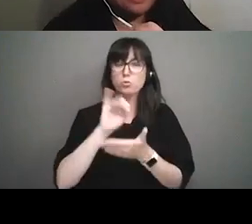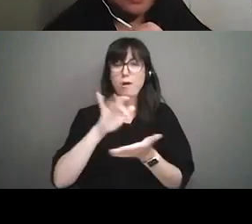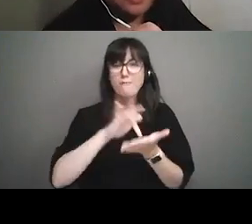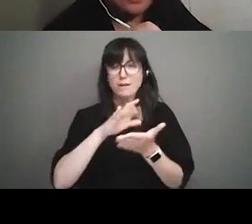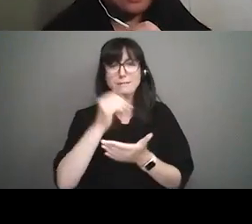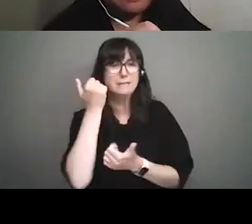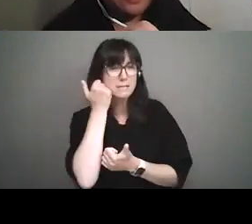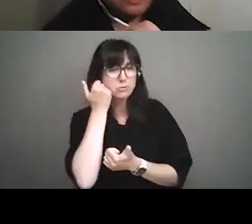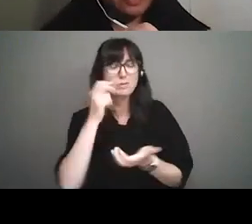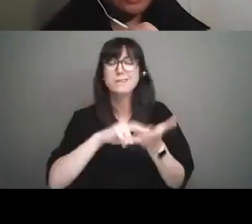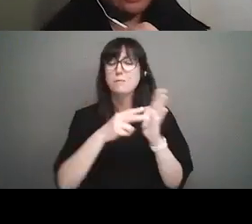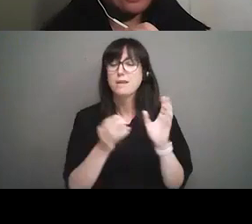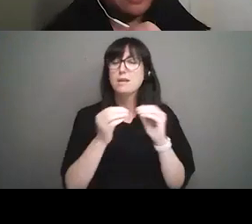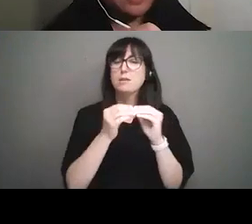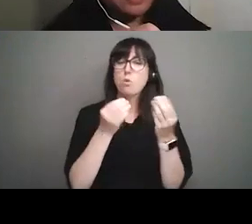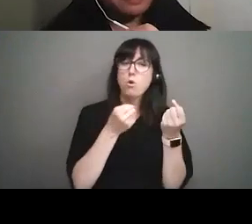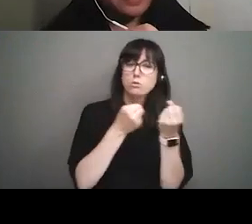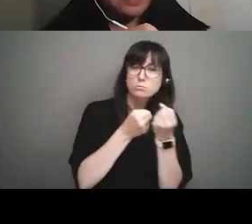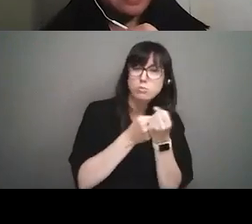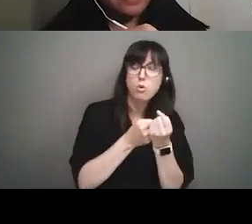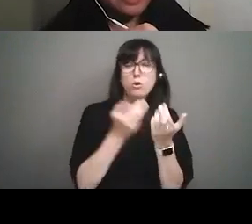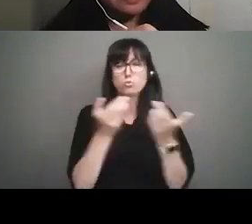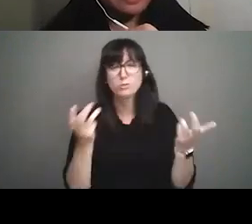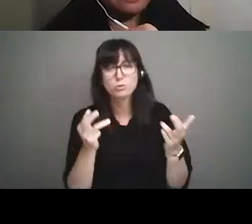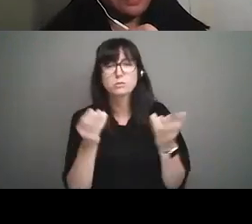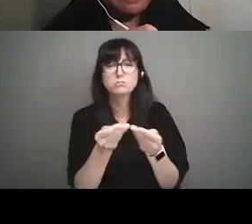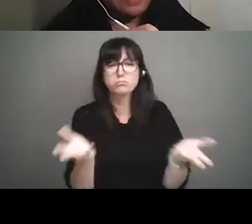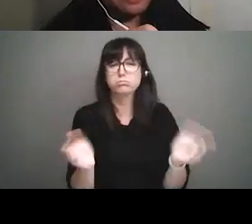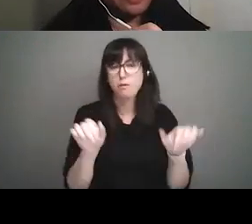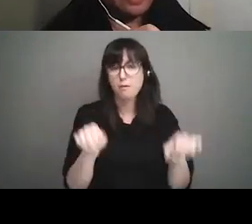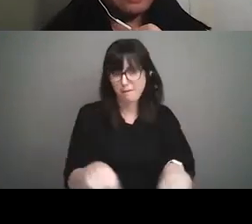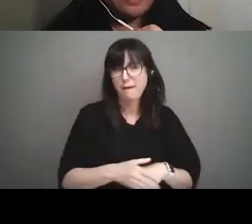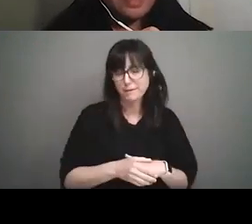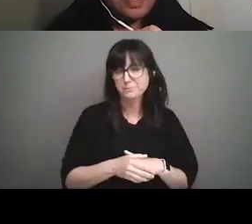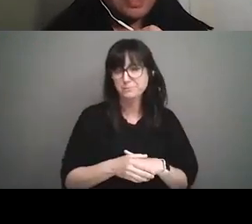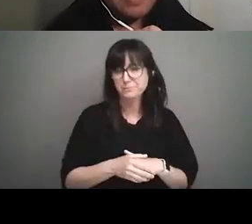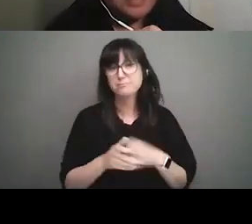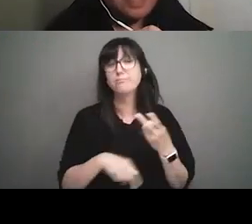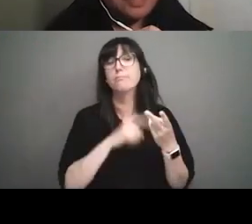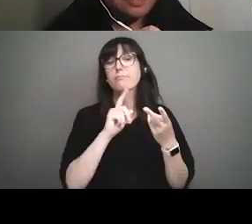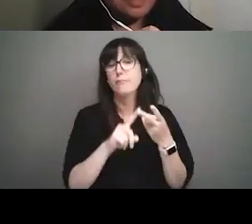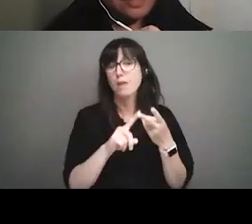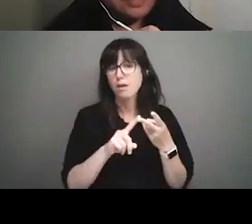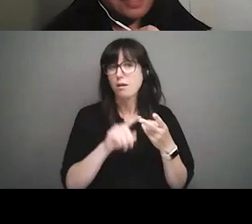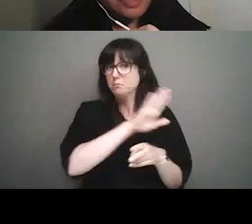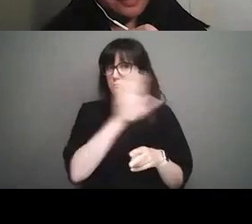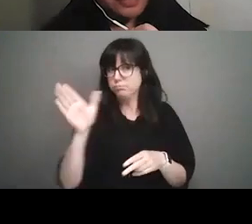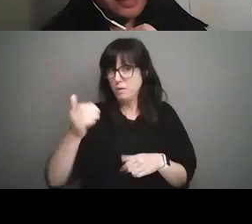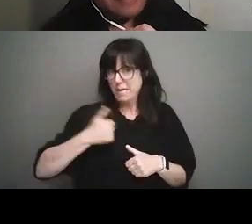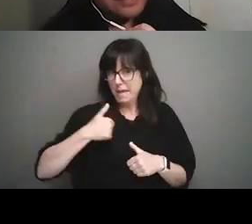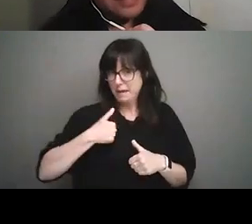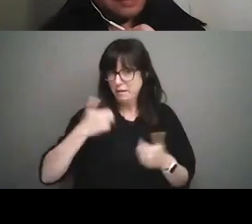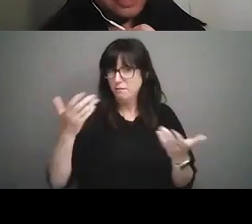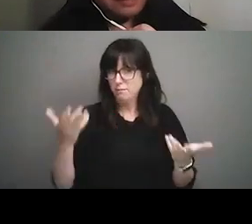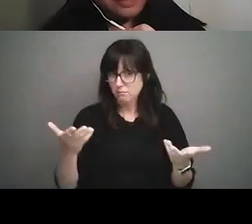resources and also more support from the faculty members as well in terms of our program. At a national level, as I mentioned, we do